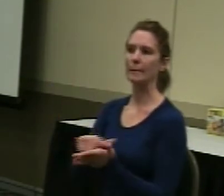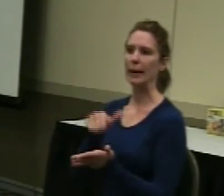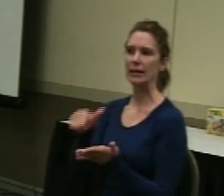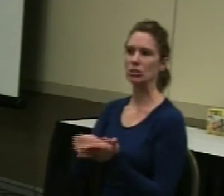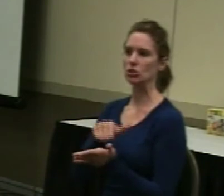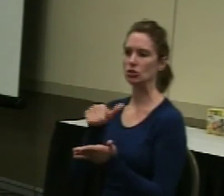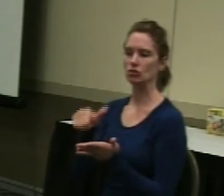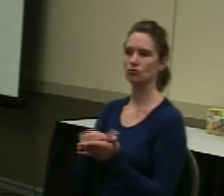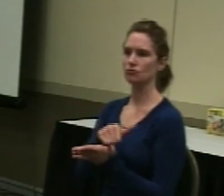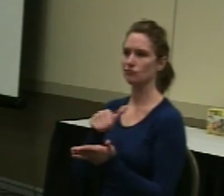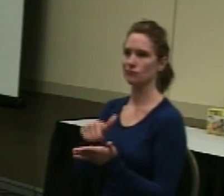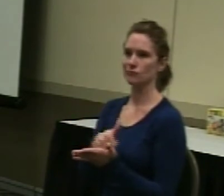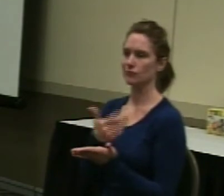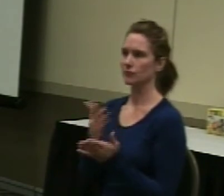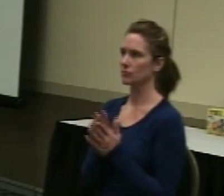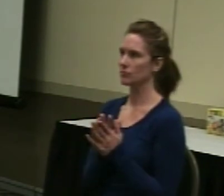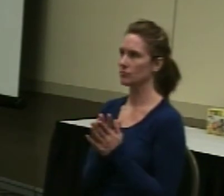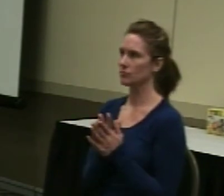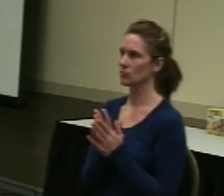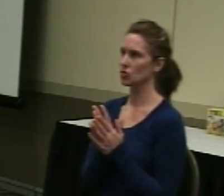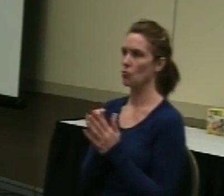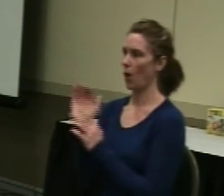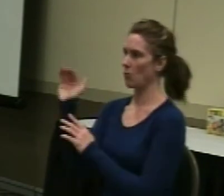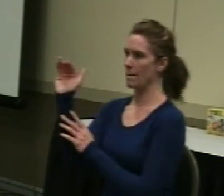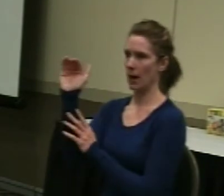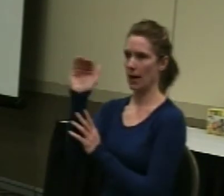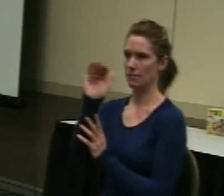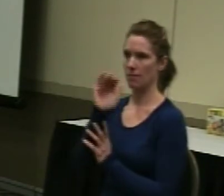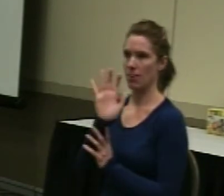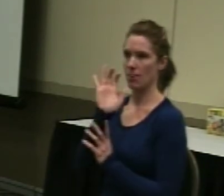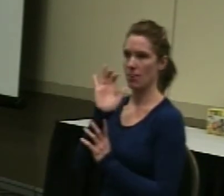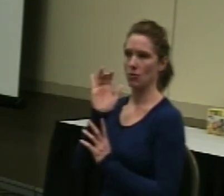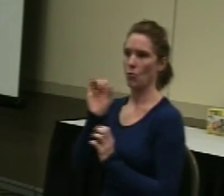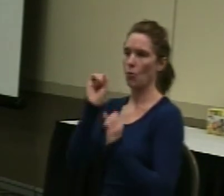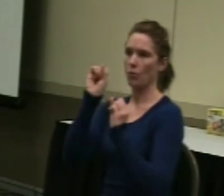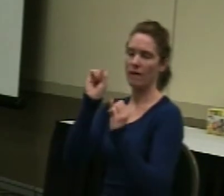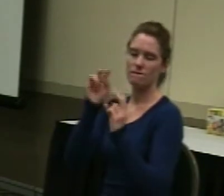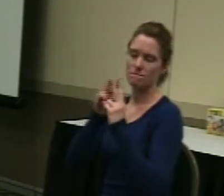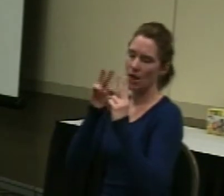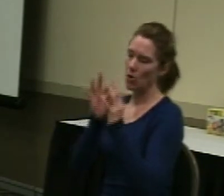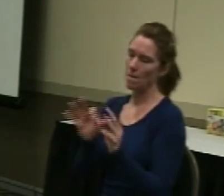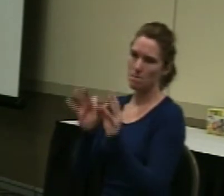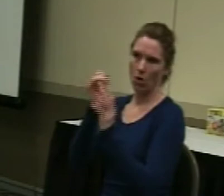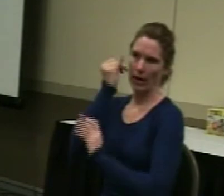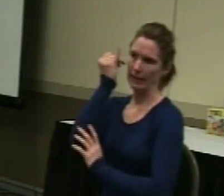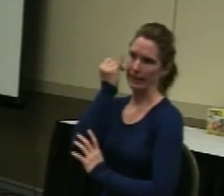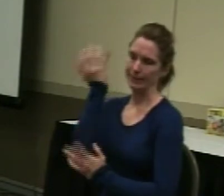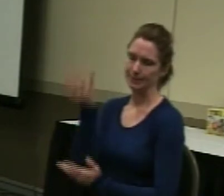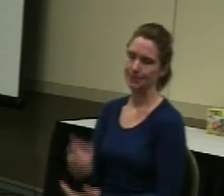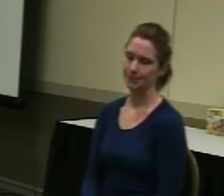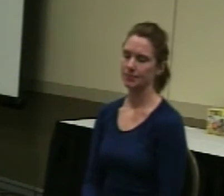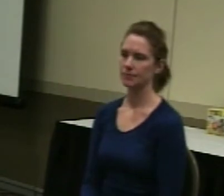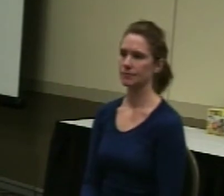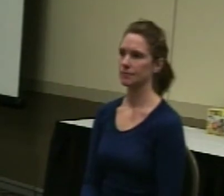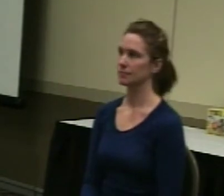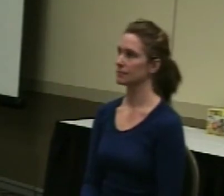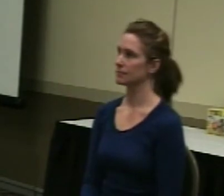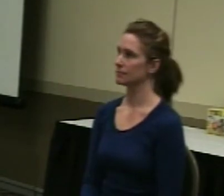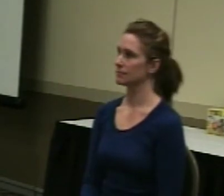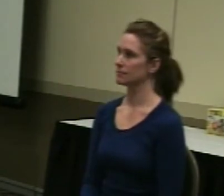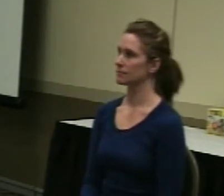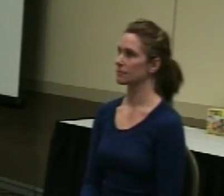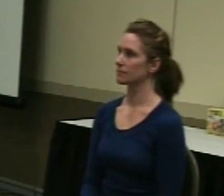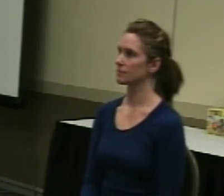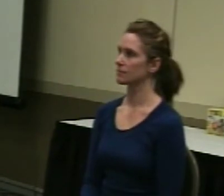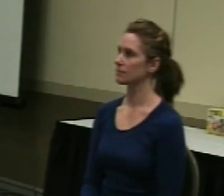by somebody to remind us that of this incredibly important idea. Anybody else? And if you want to take it for your